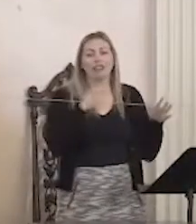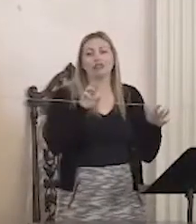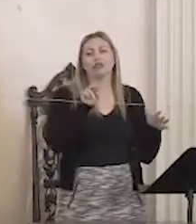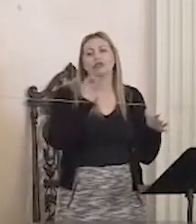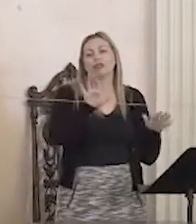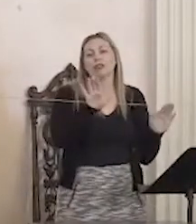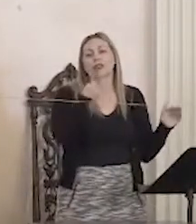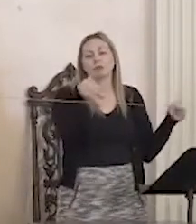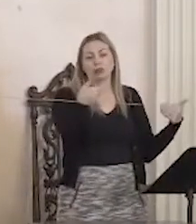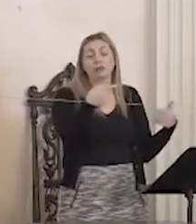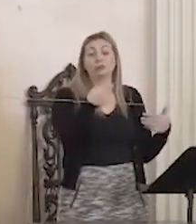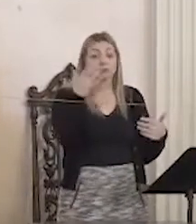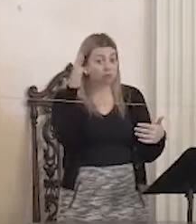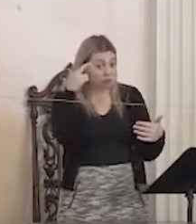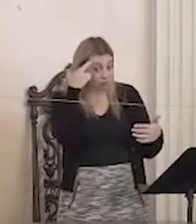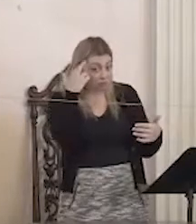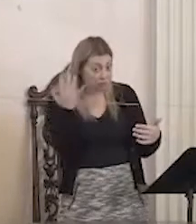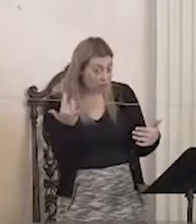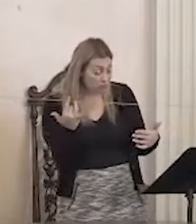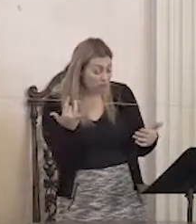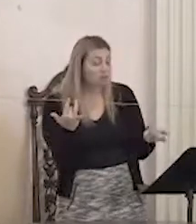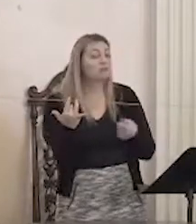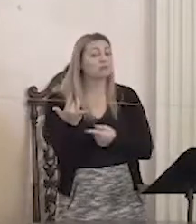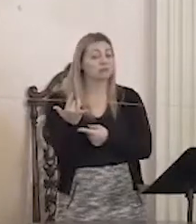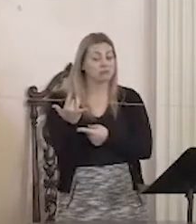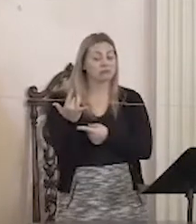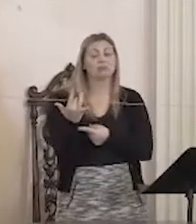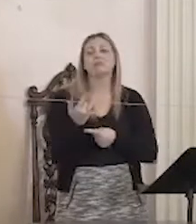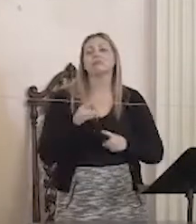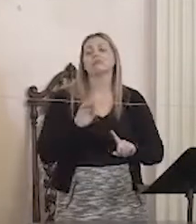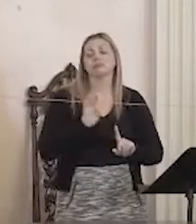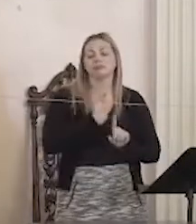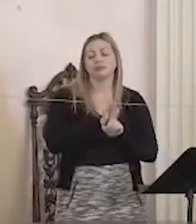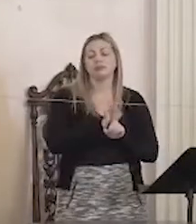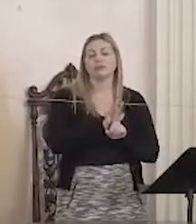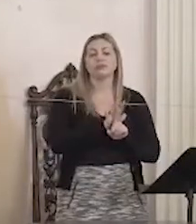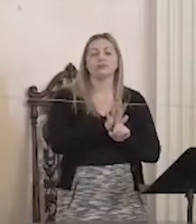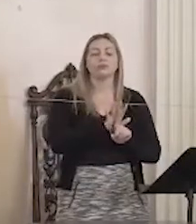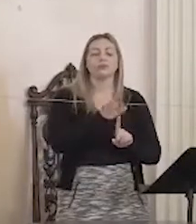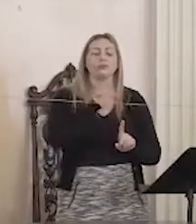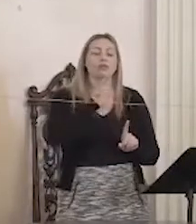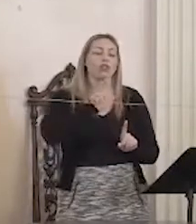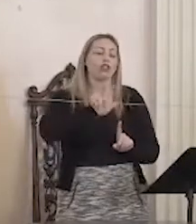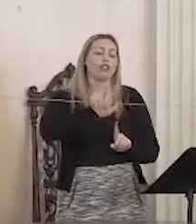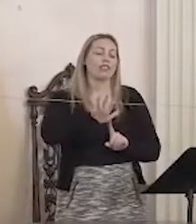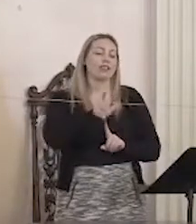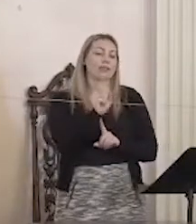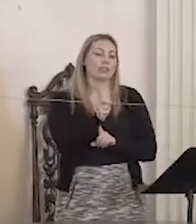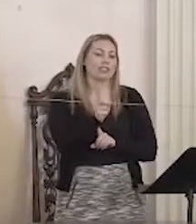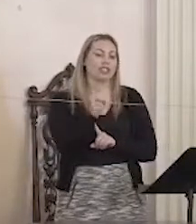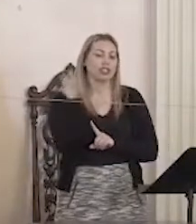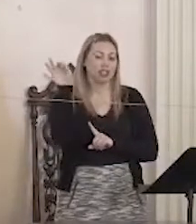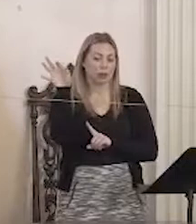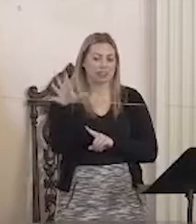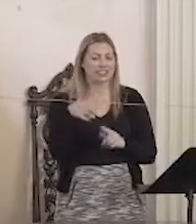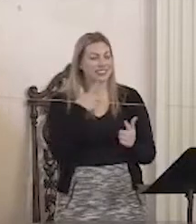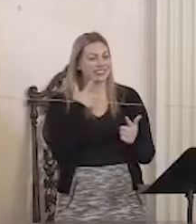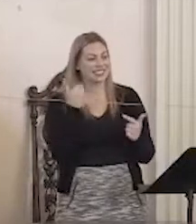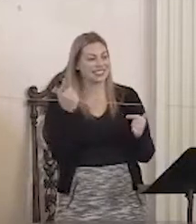rooms. Reason, his 35-minute sermons